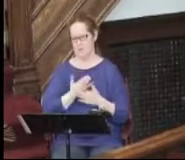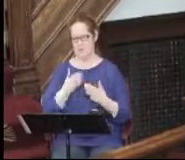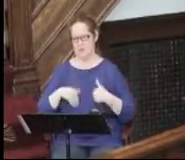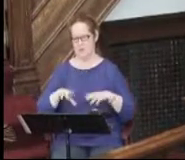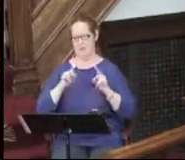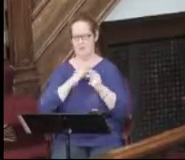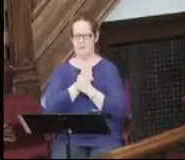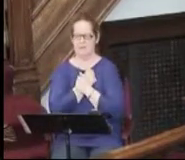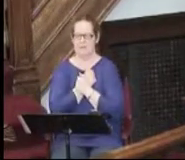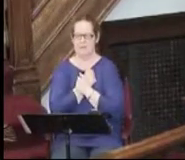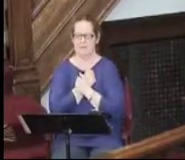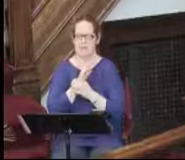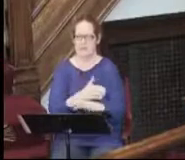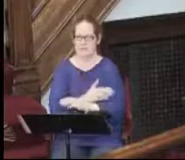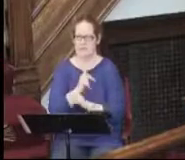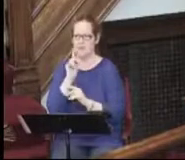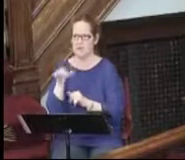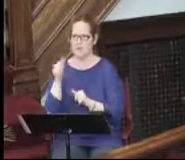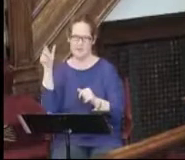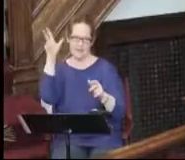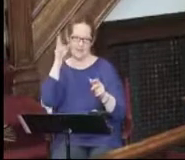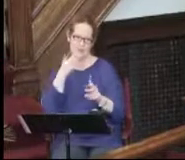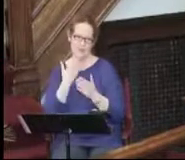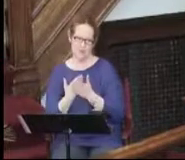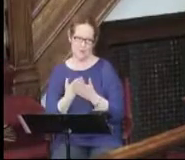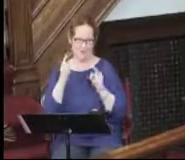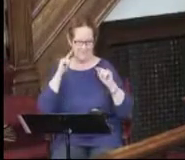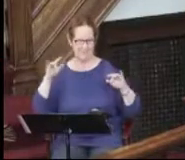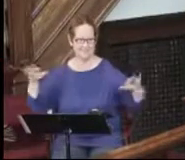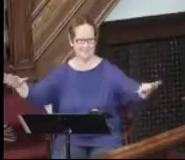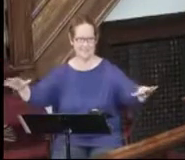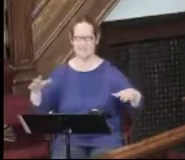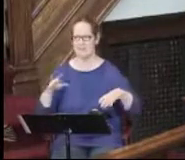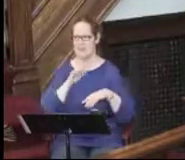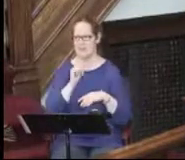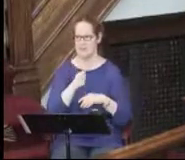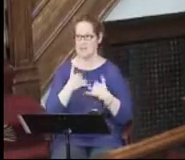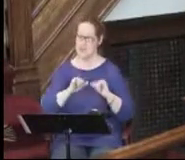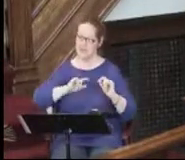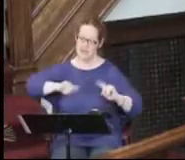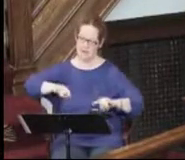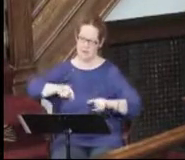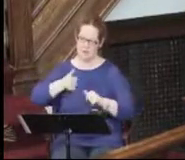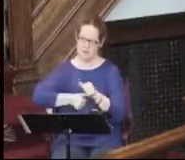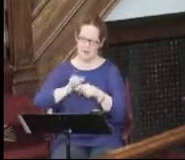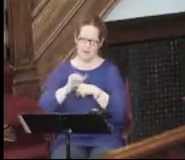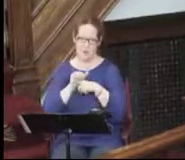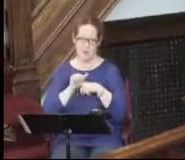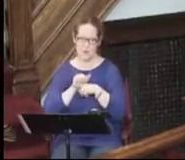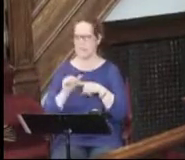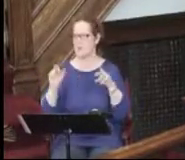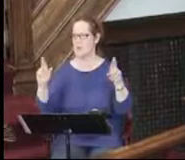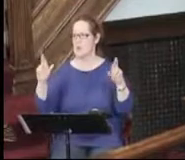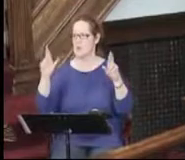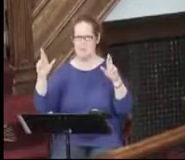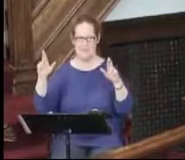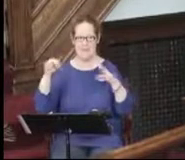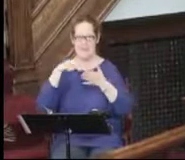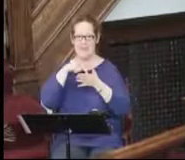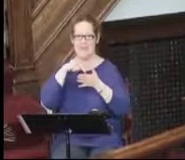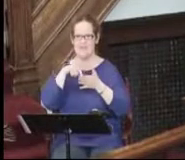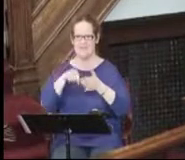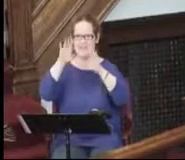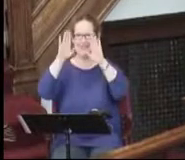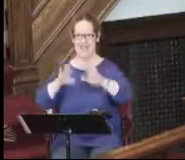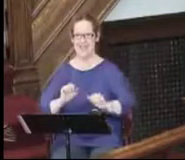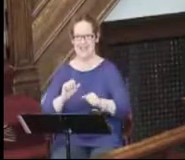love of singing so the rest of us sound good. Yet he still attends each rehearsal, hoping, beyond hope, that this will be the